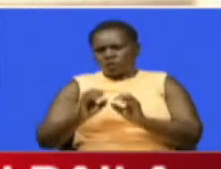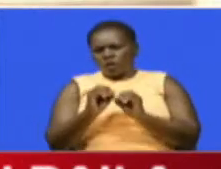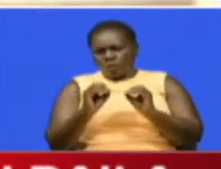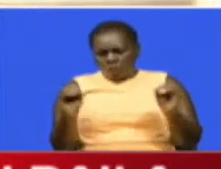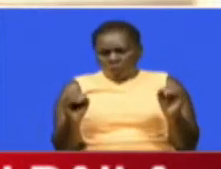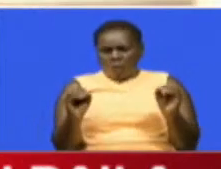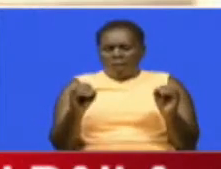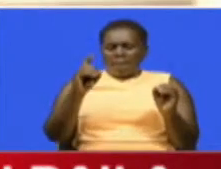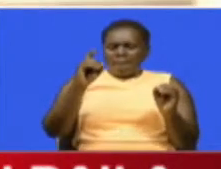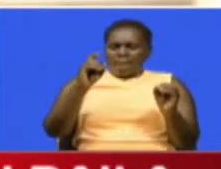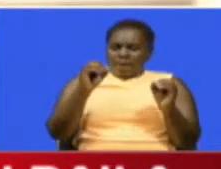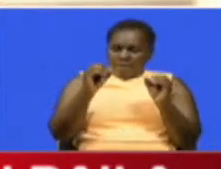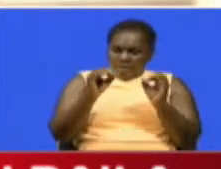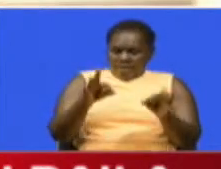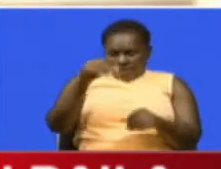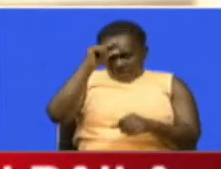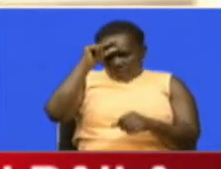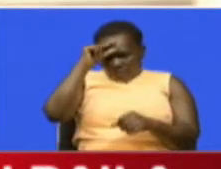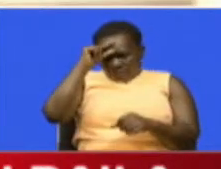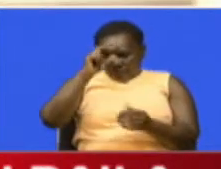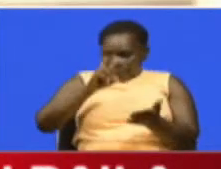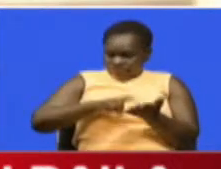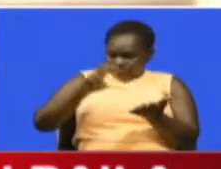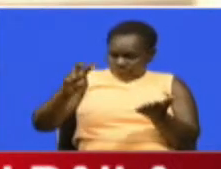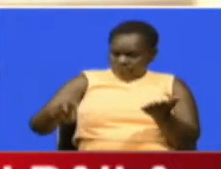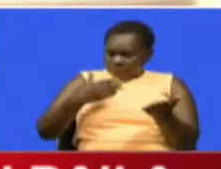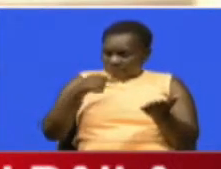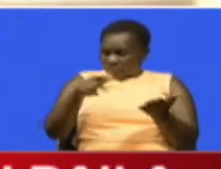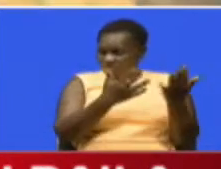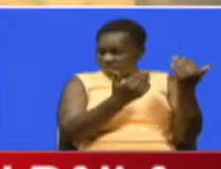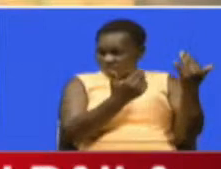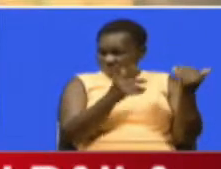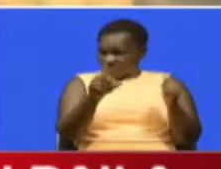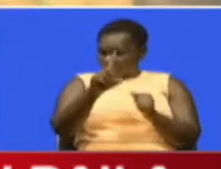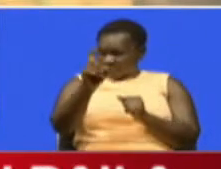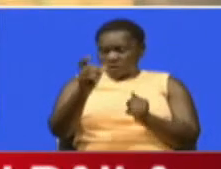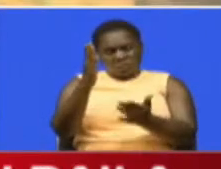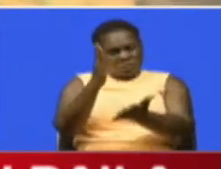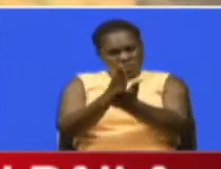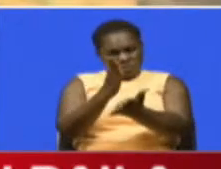affiliation, that if they're in government, that they will step aside? Do you expect that?